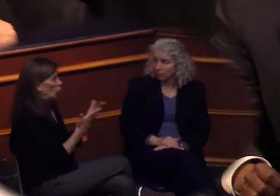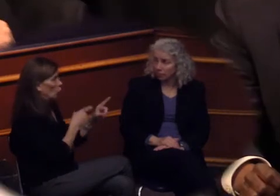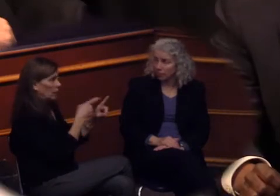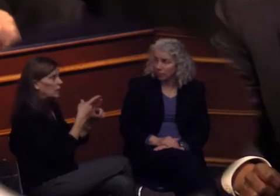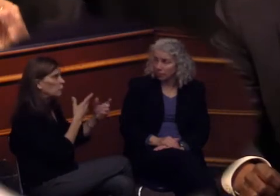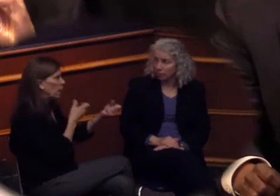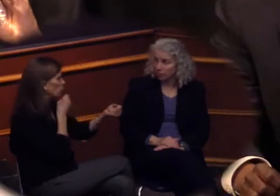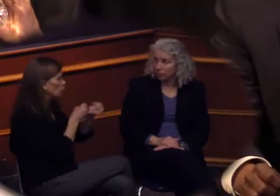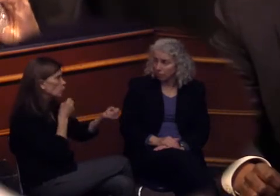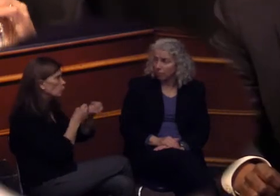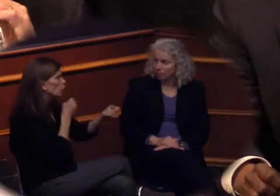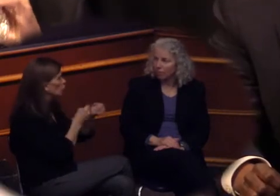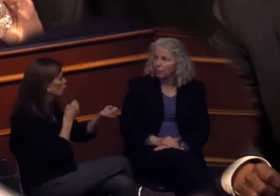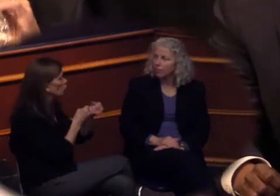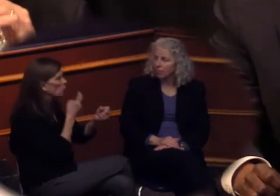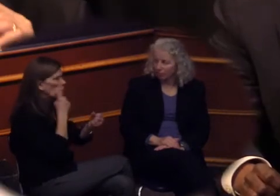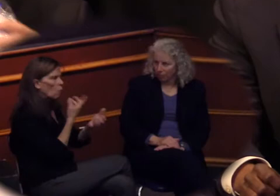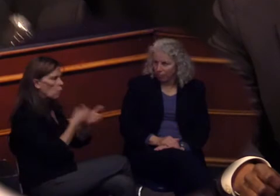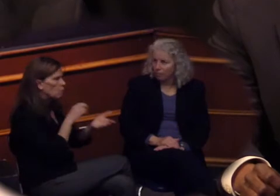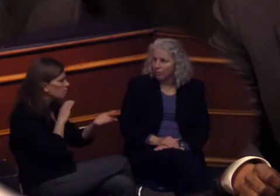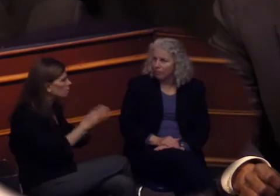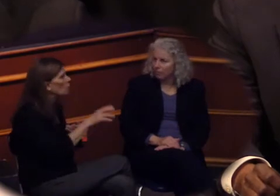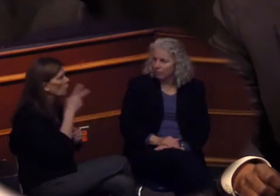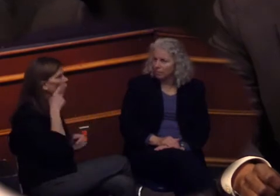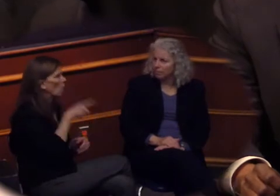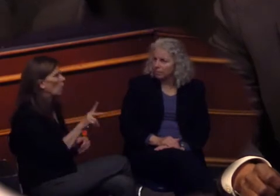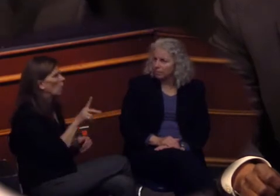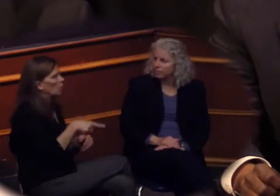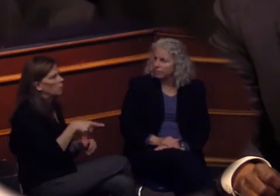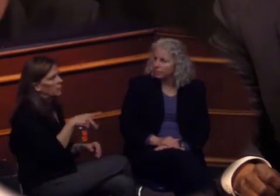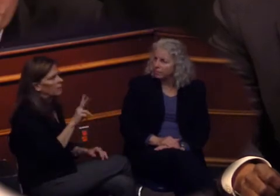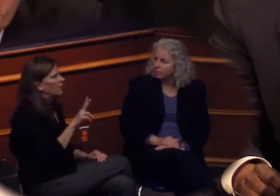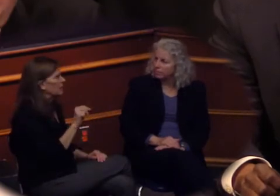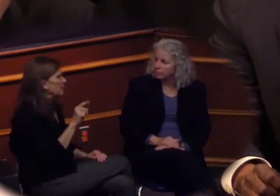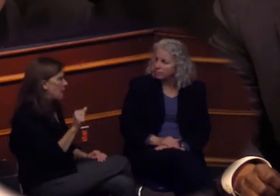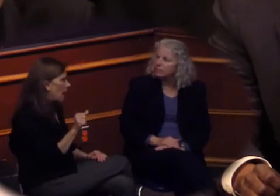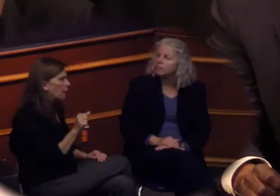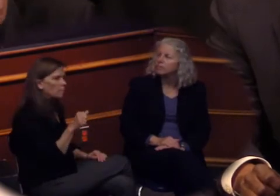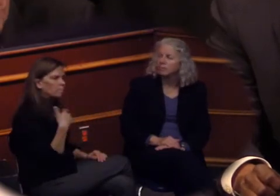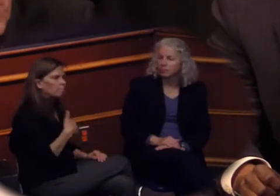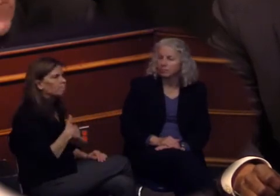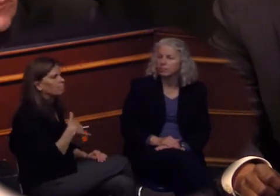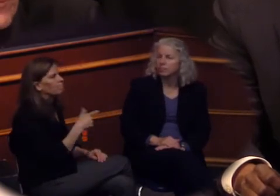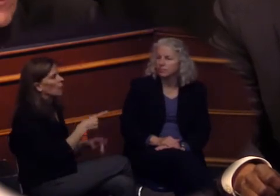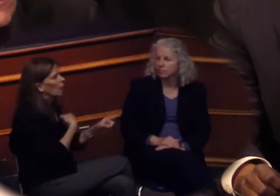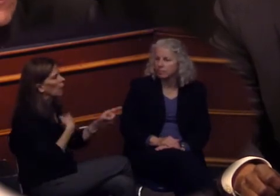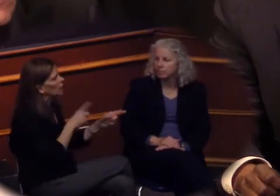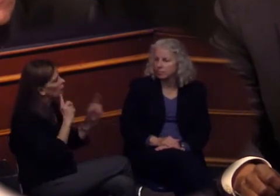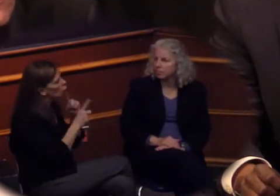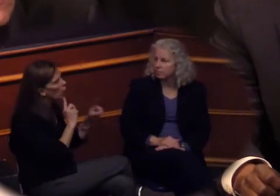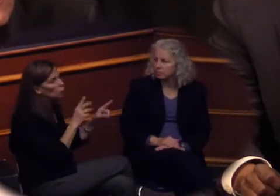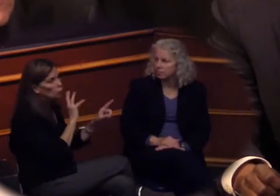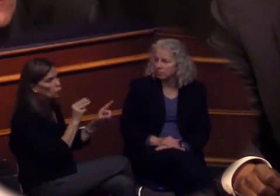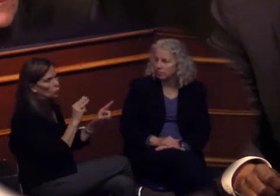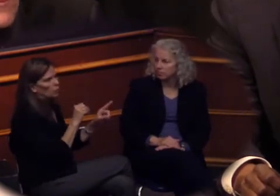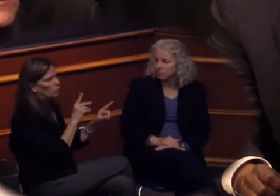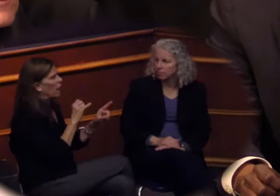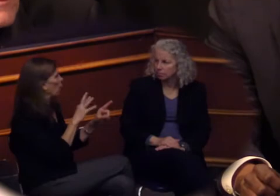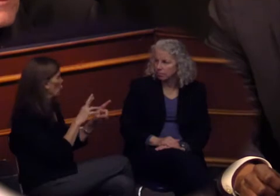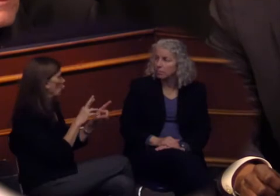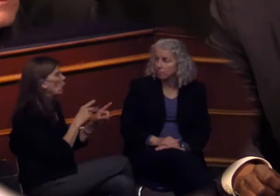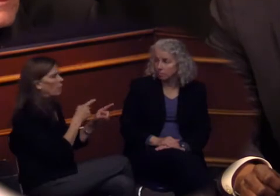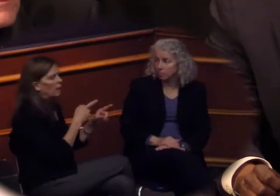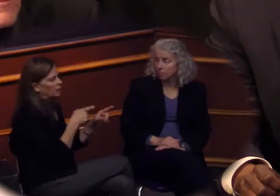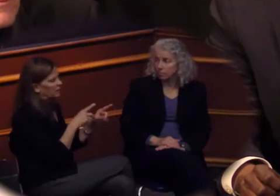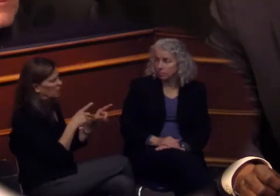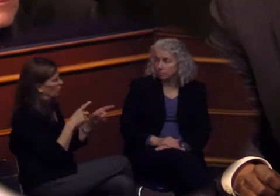funding for the Pioneer Valley Regional Transit Authority. I am, I've talked to the Mayor Narcowicz about this a lot. I'm